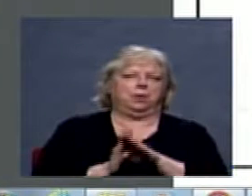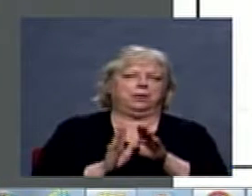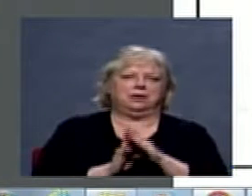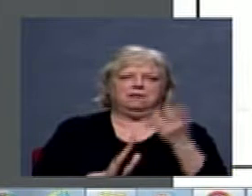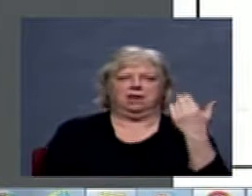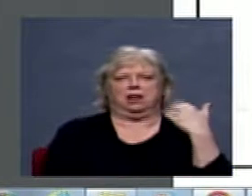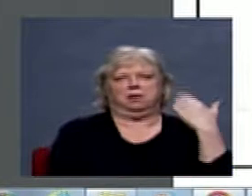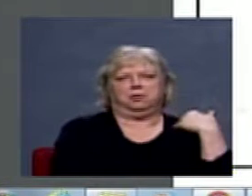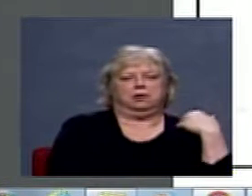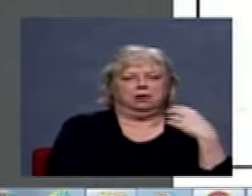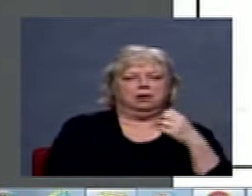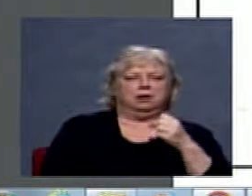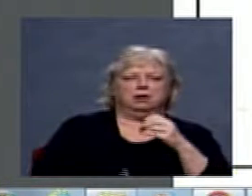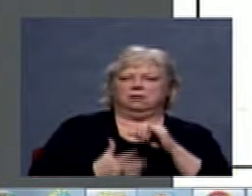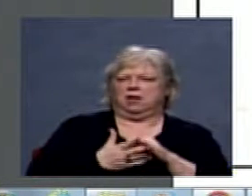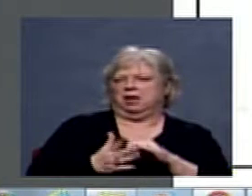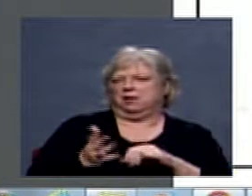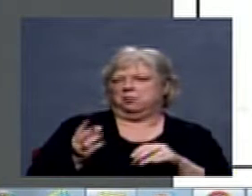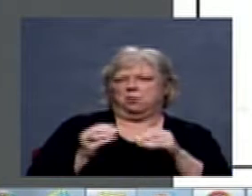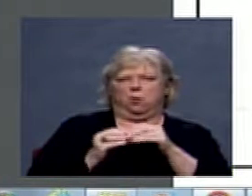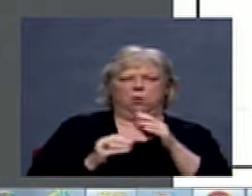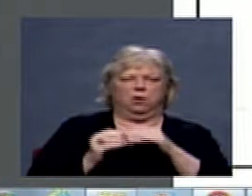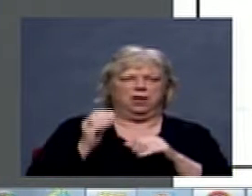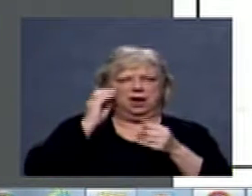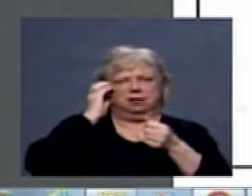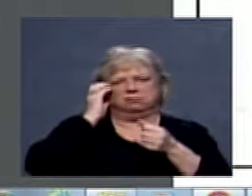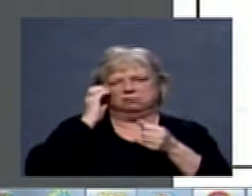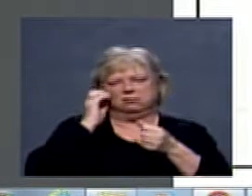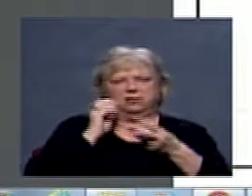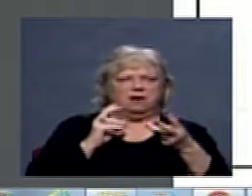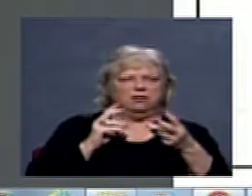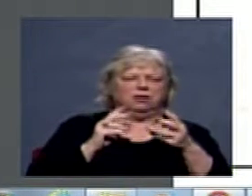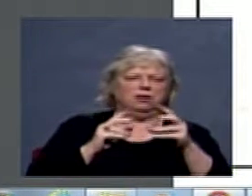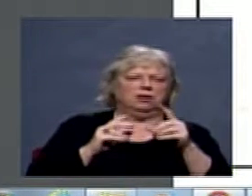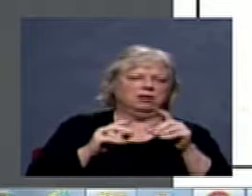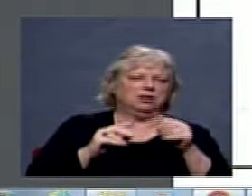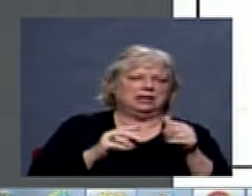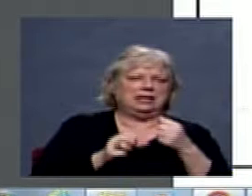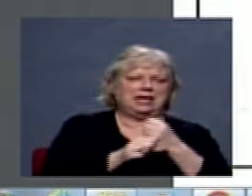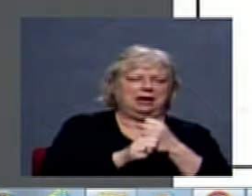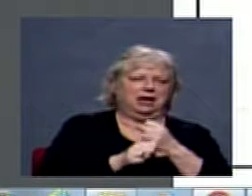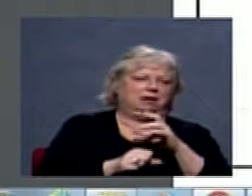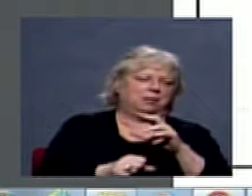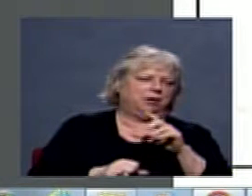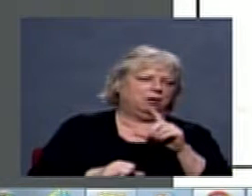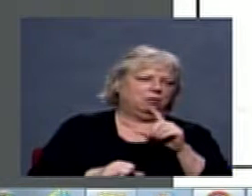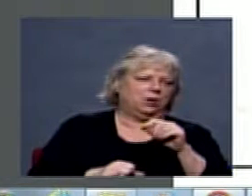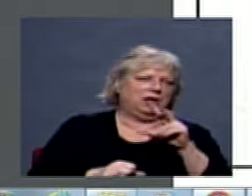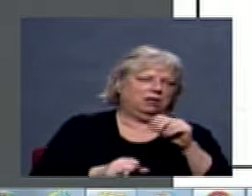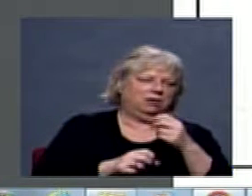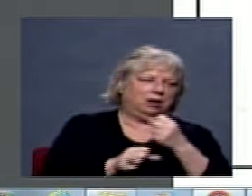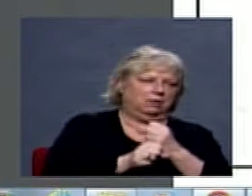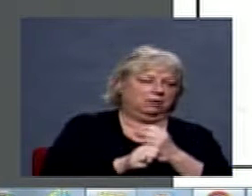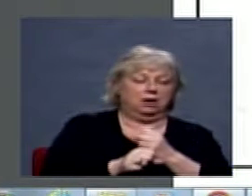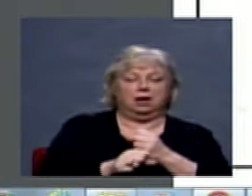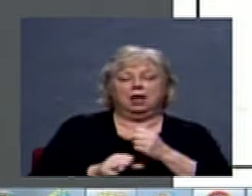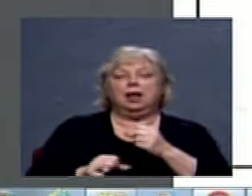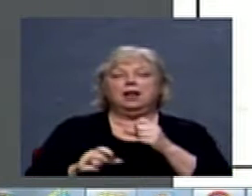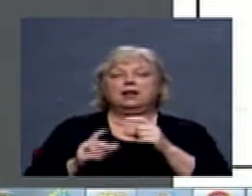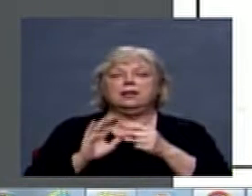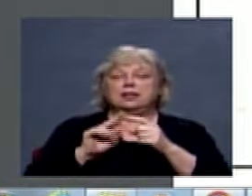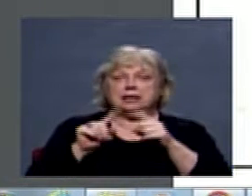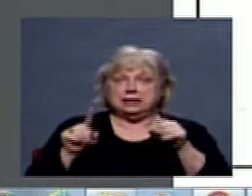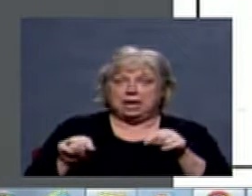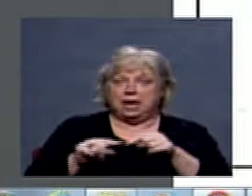so that's at least over a couple of decades. The sign that we're proposing there is a small monument